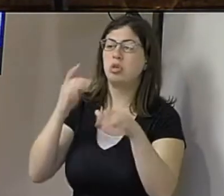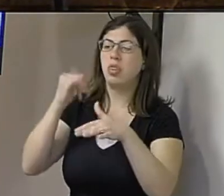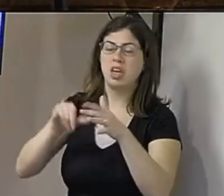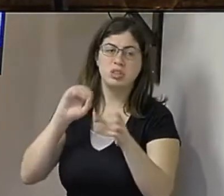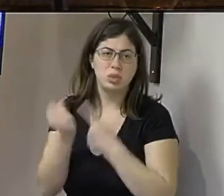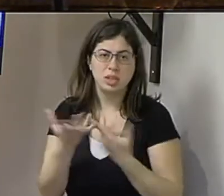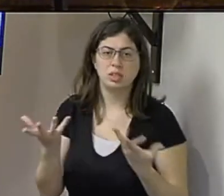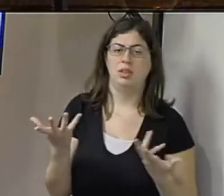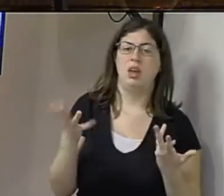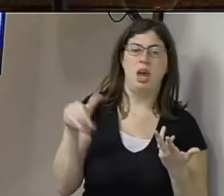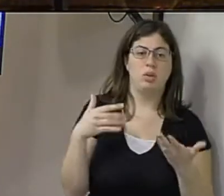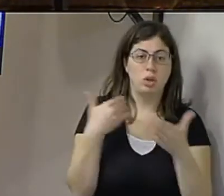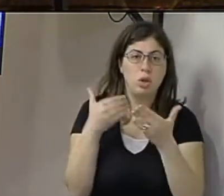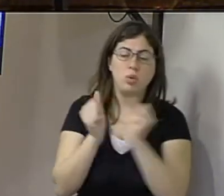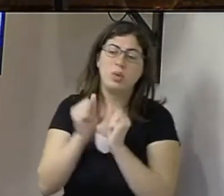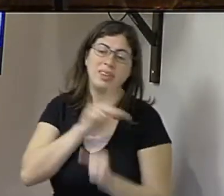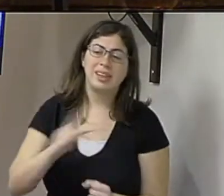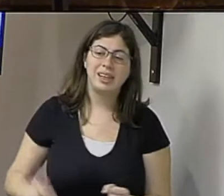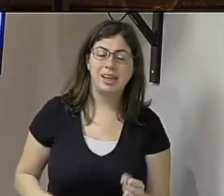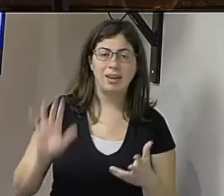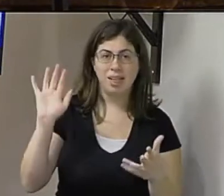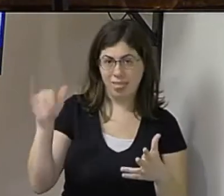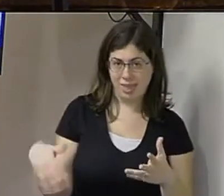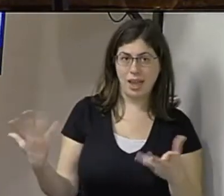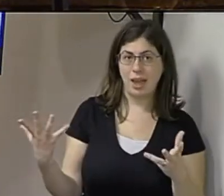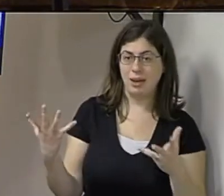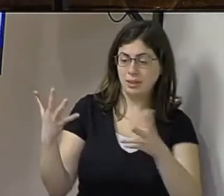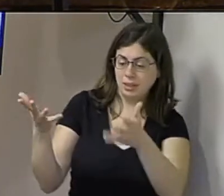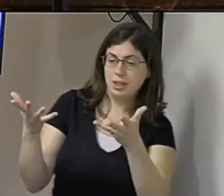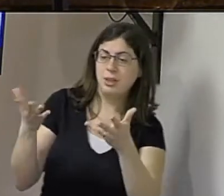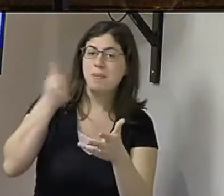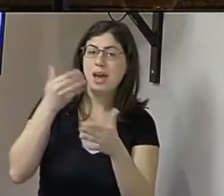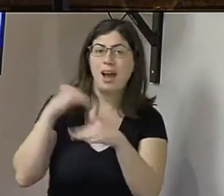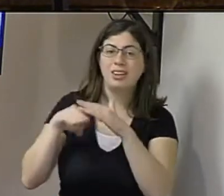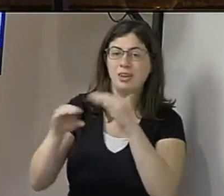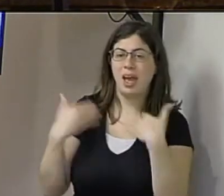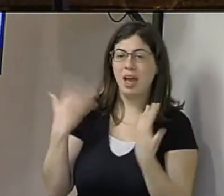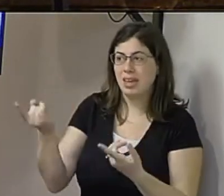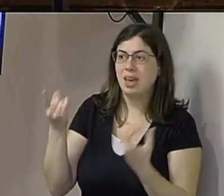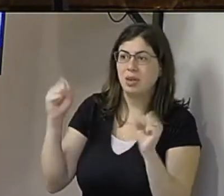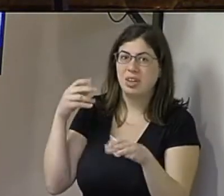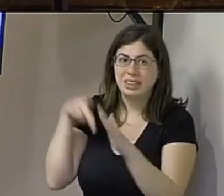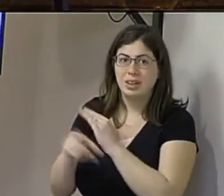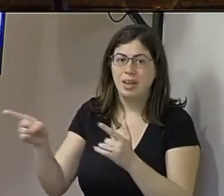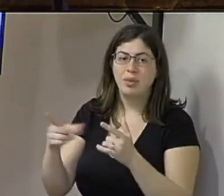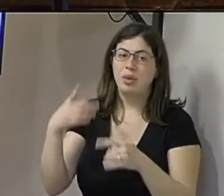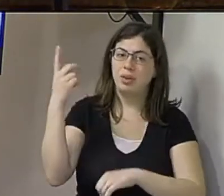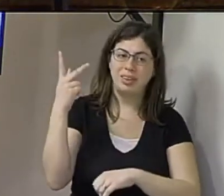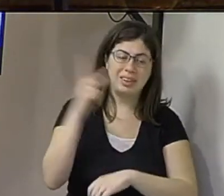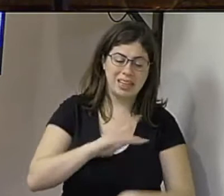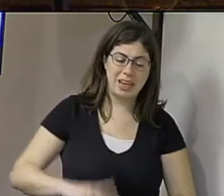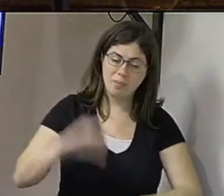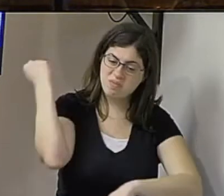situation, and the closer you were in the king's court, the better access you had to him to do this. So the king had to come down hard